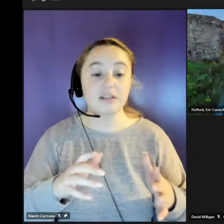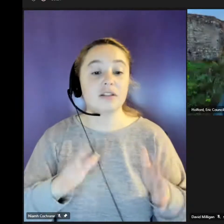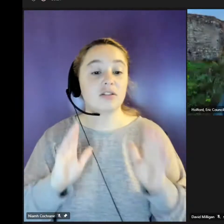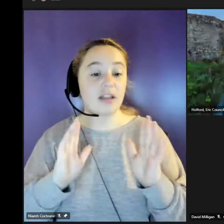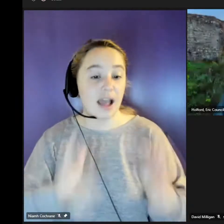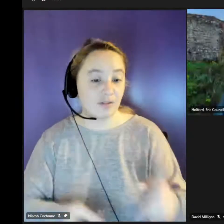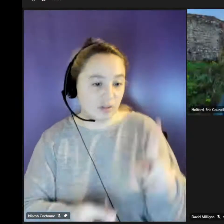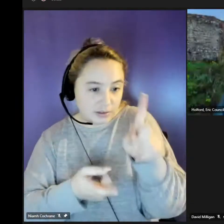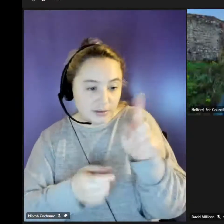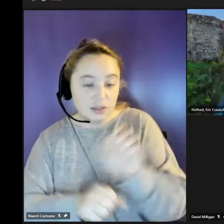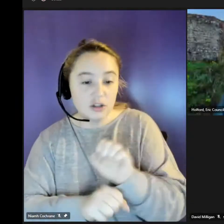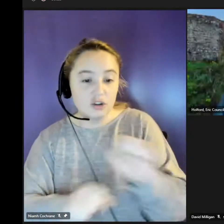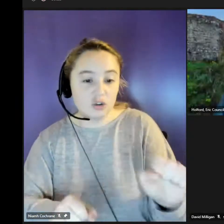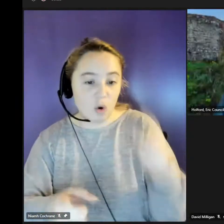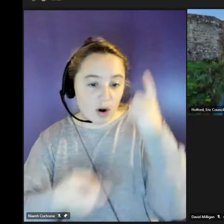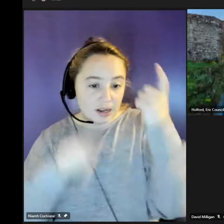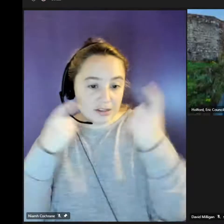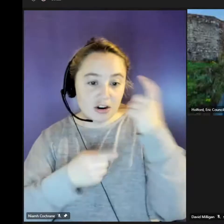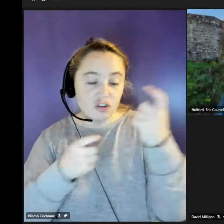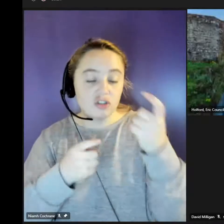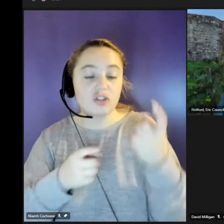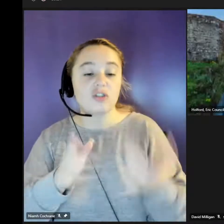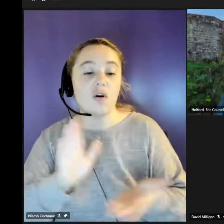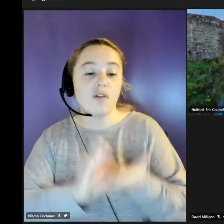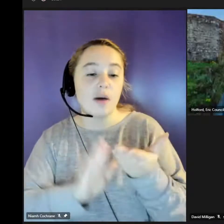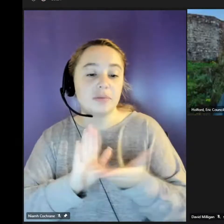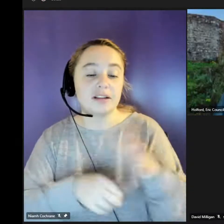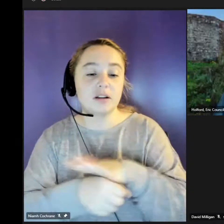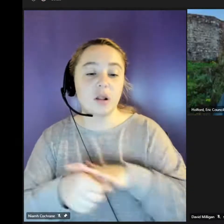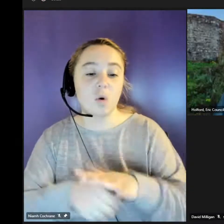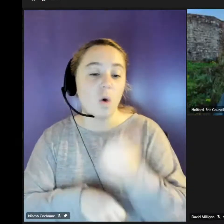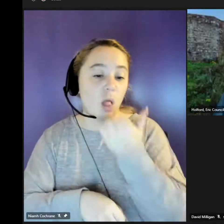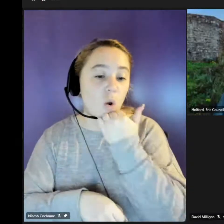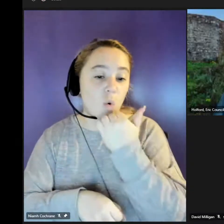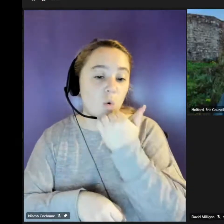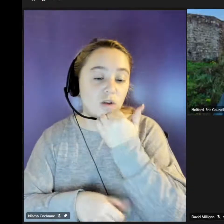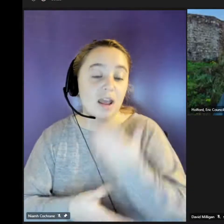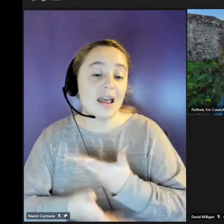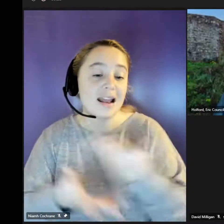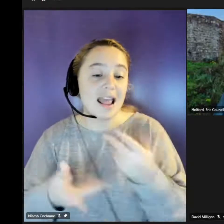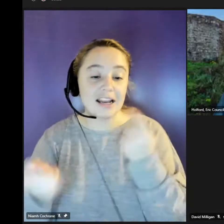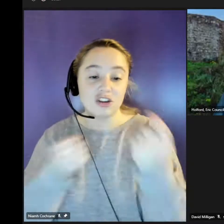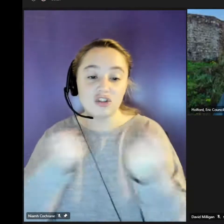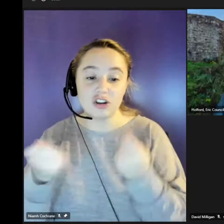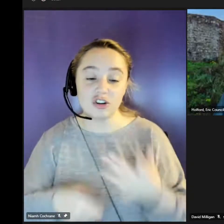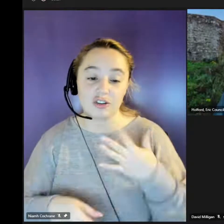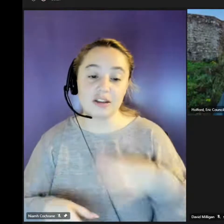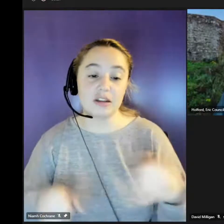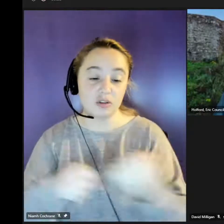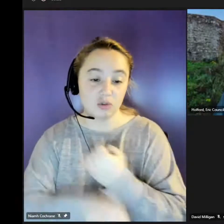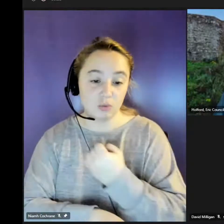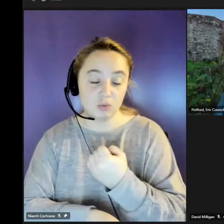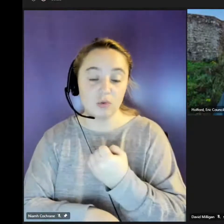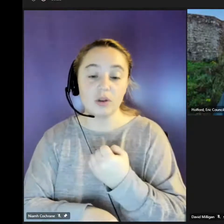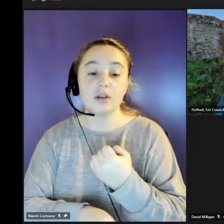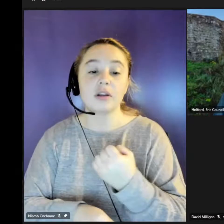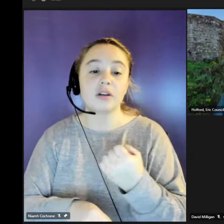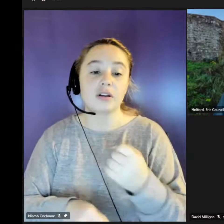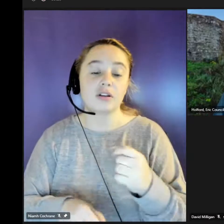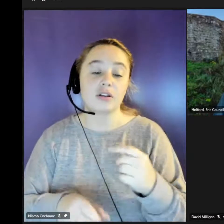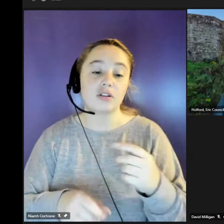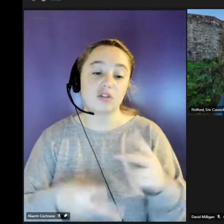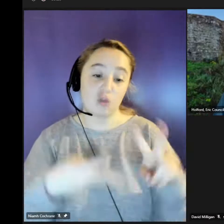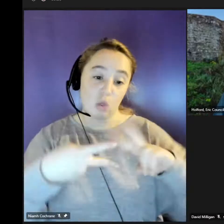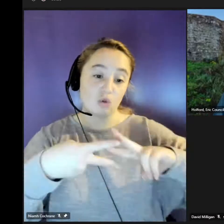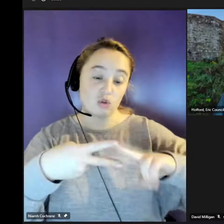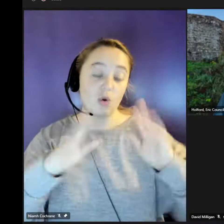on the updated local code, and also if there's any changes that need to be made, because they will be asked to sign it off, so